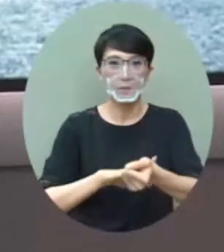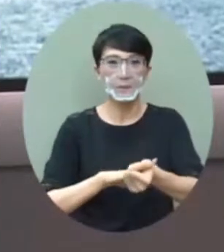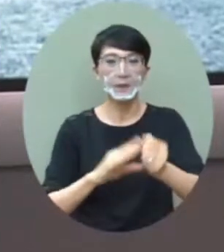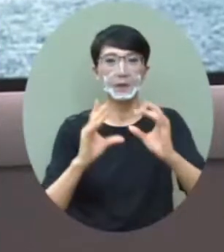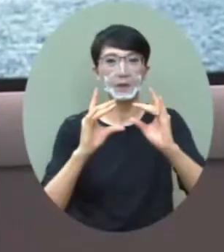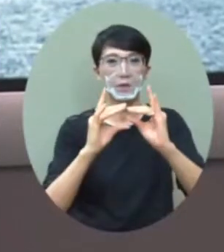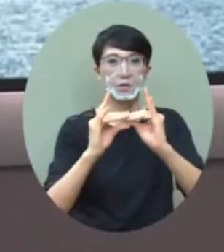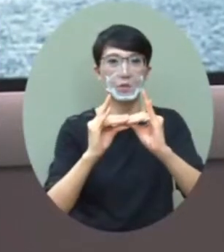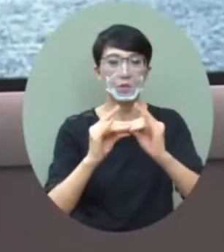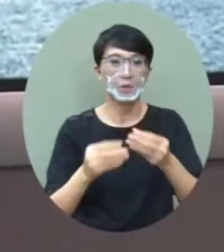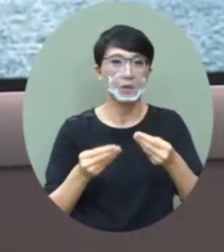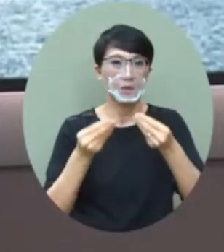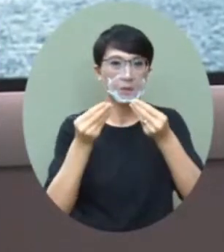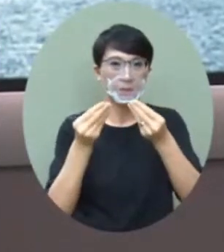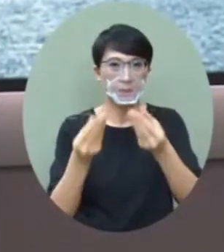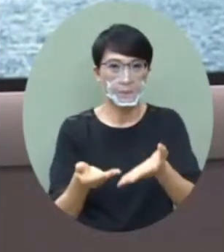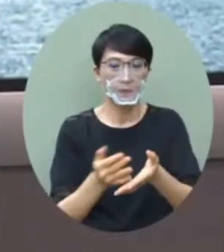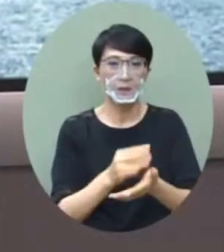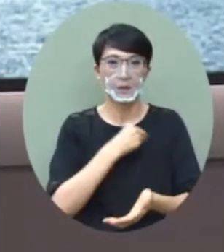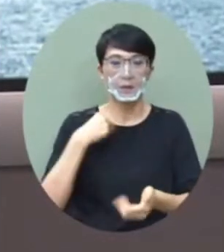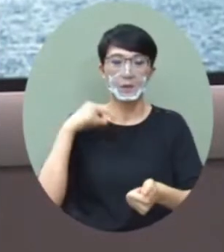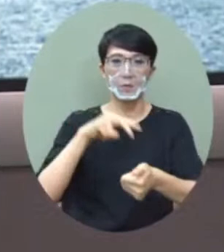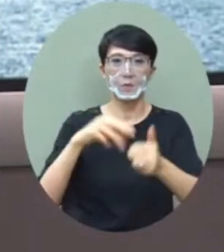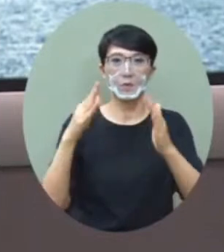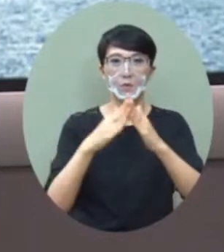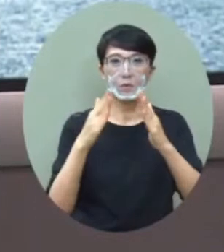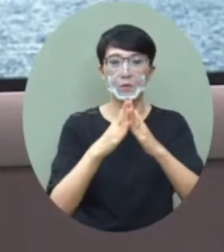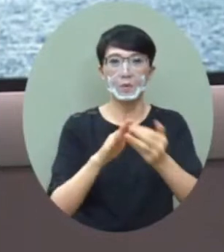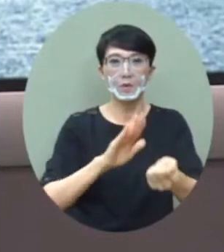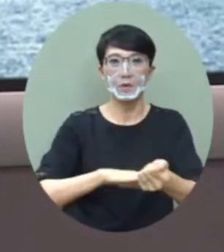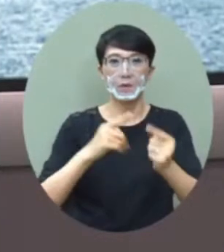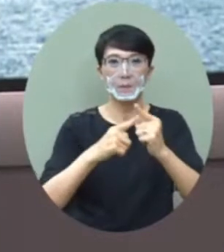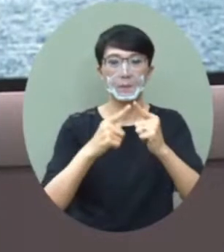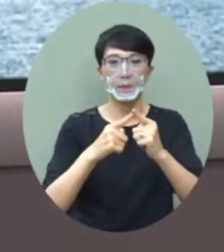Altogether, private hospitals are providing 1,000 beds